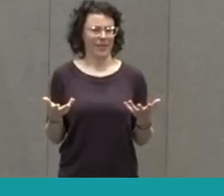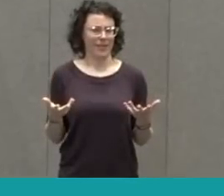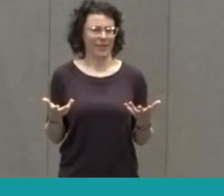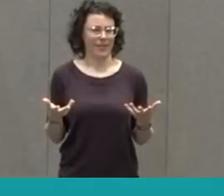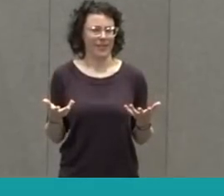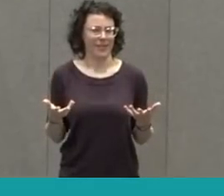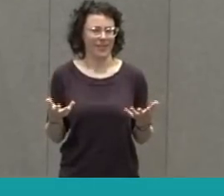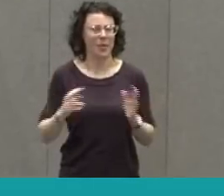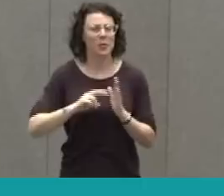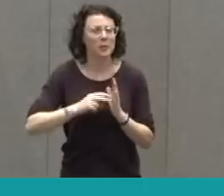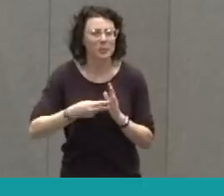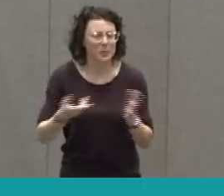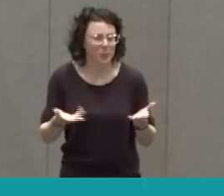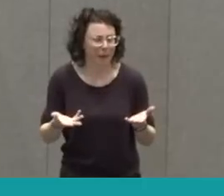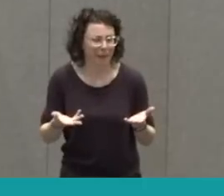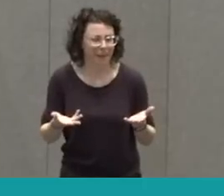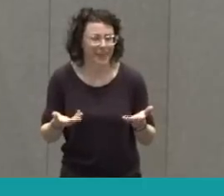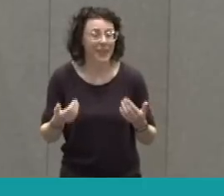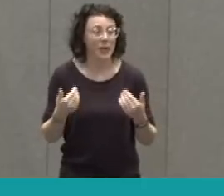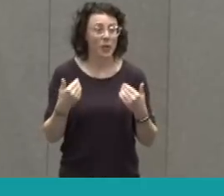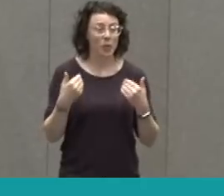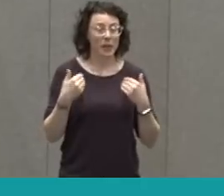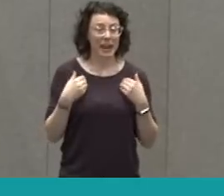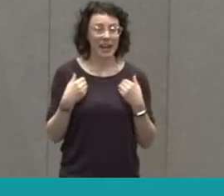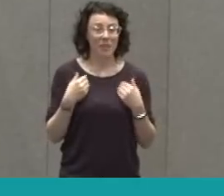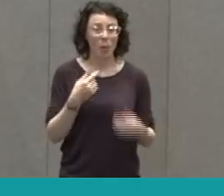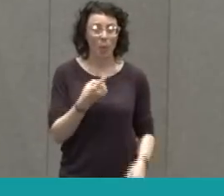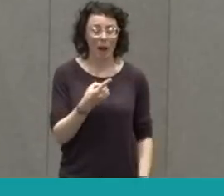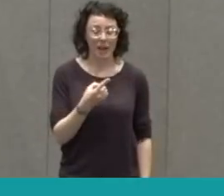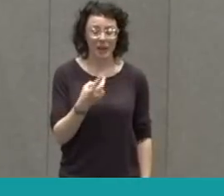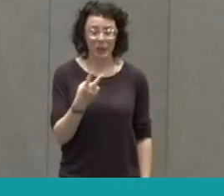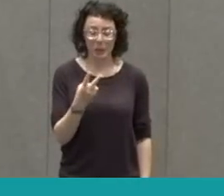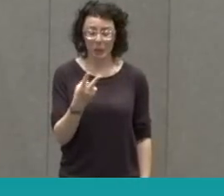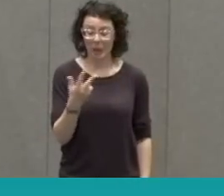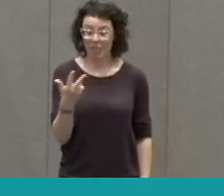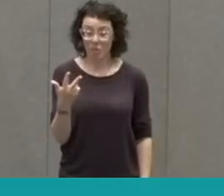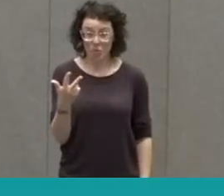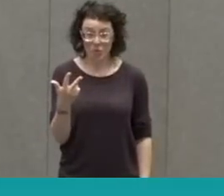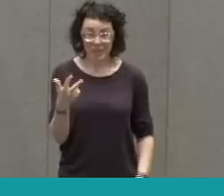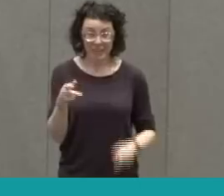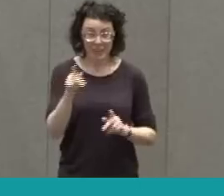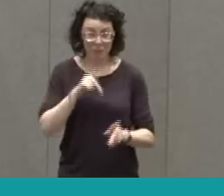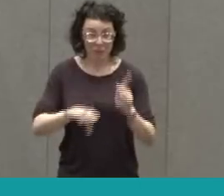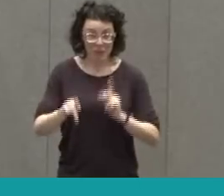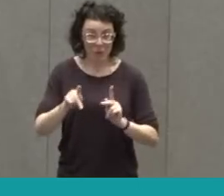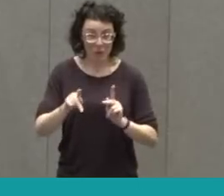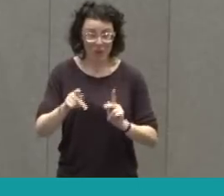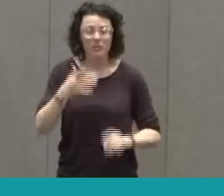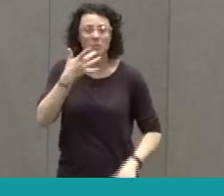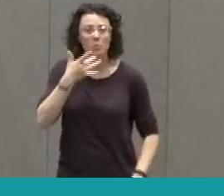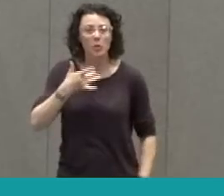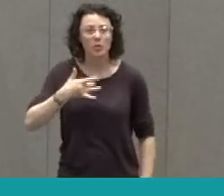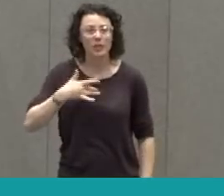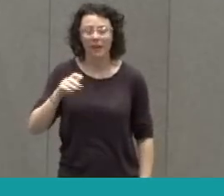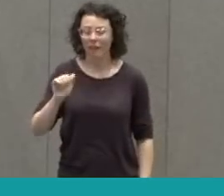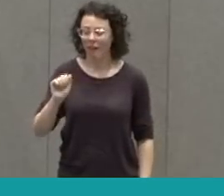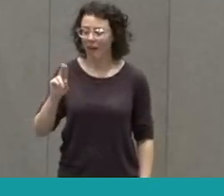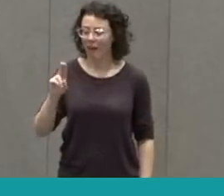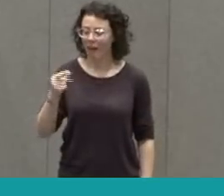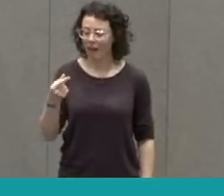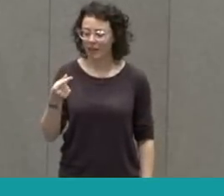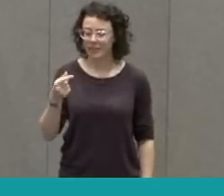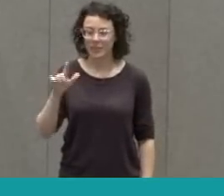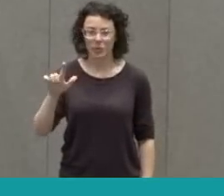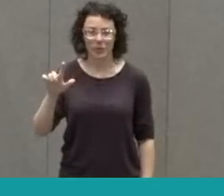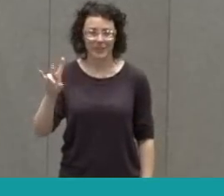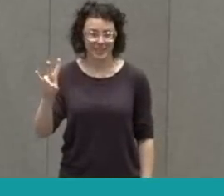is, we have 1, 2, 3 people who were born on August 27th. Kind of cool, huh? So then